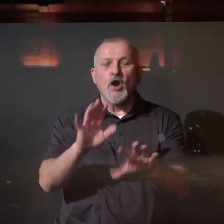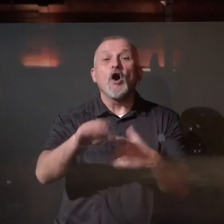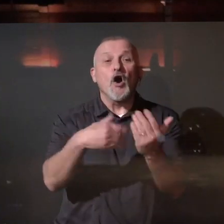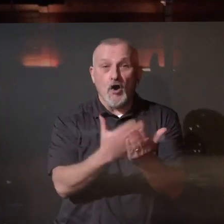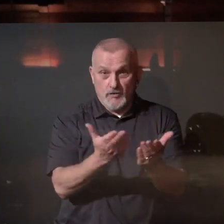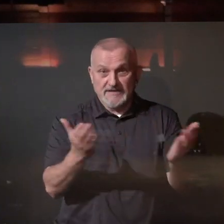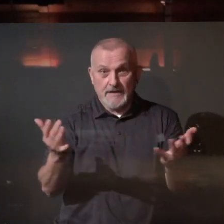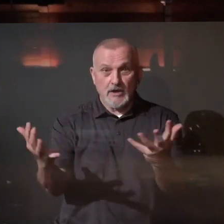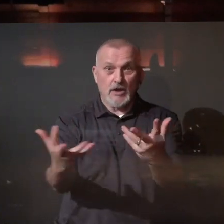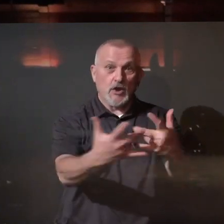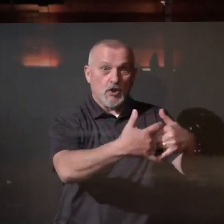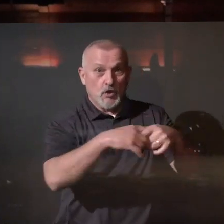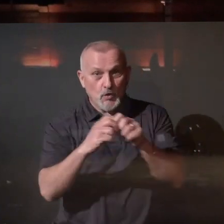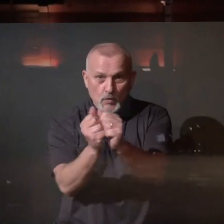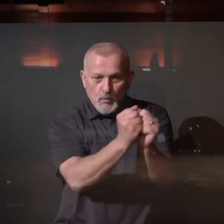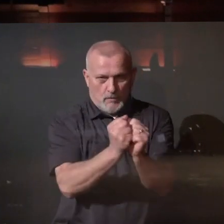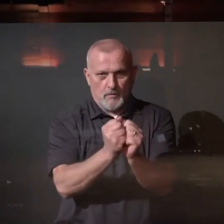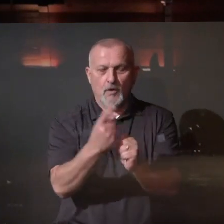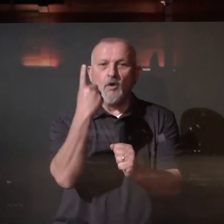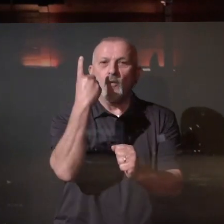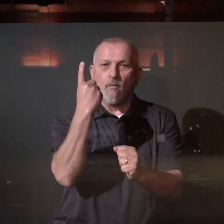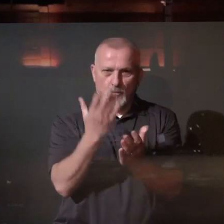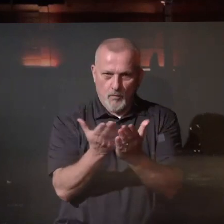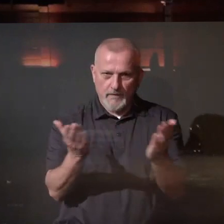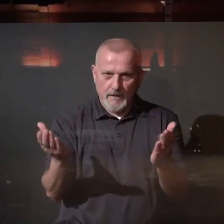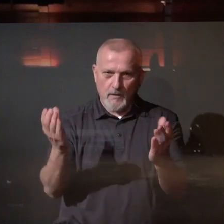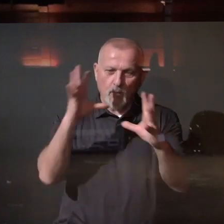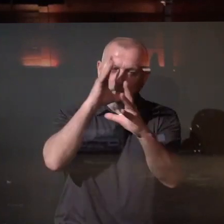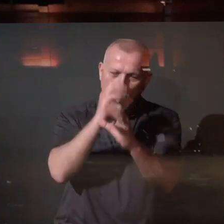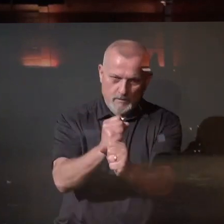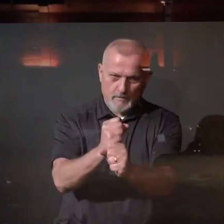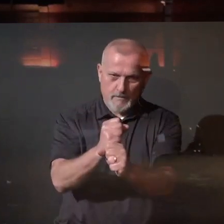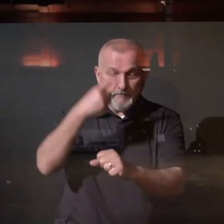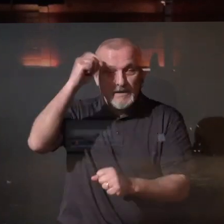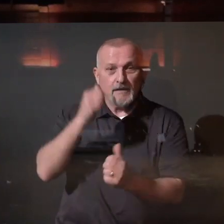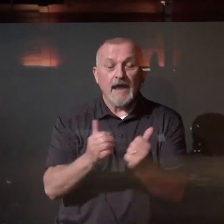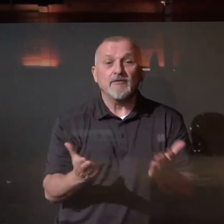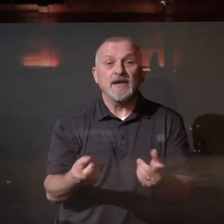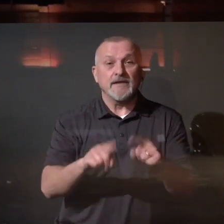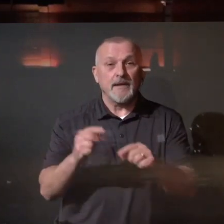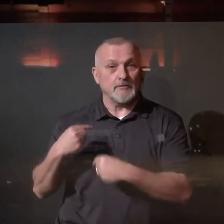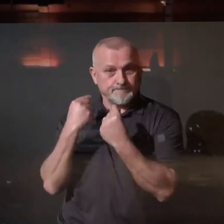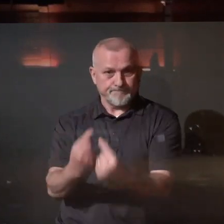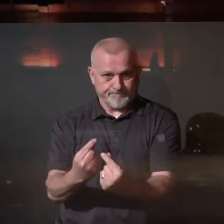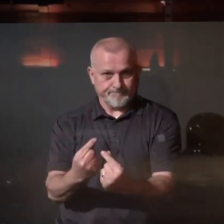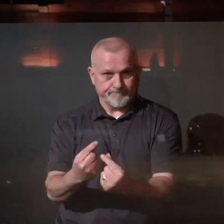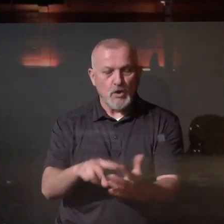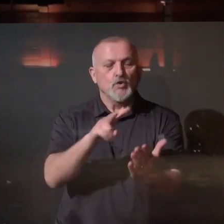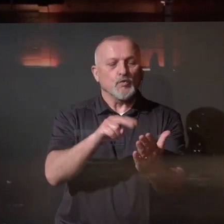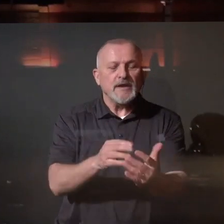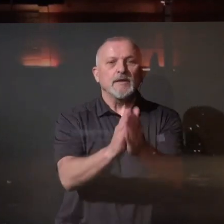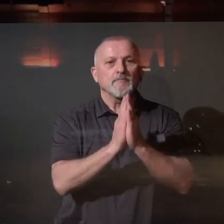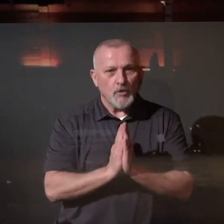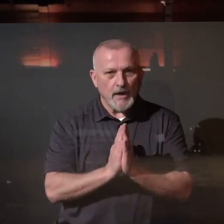together. We're going to put it all in one big lump sum because everything that we've done so far, from reading God's Word, from